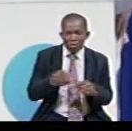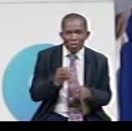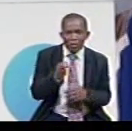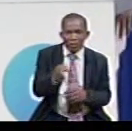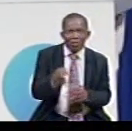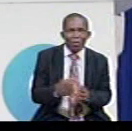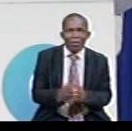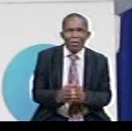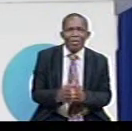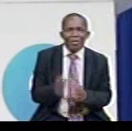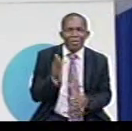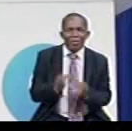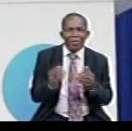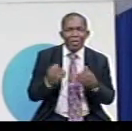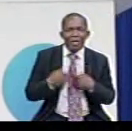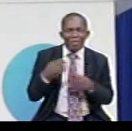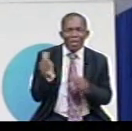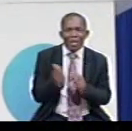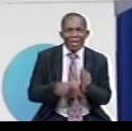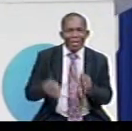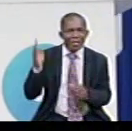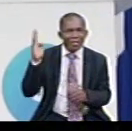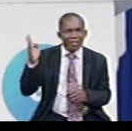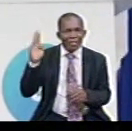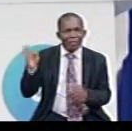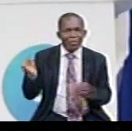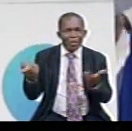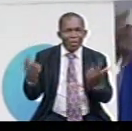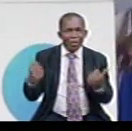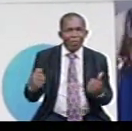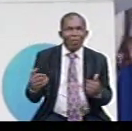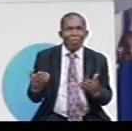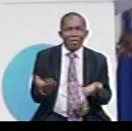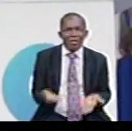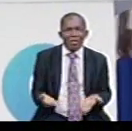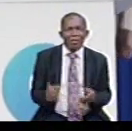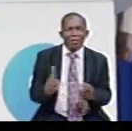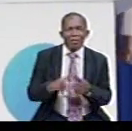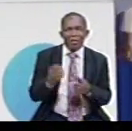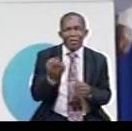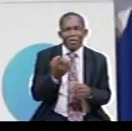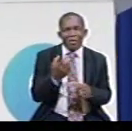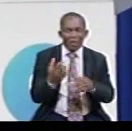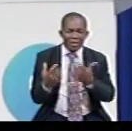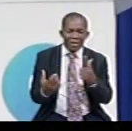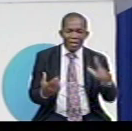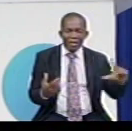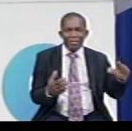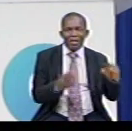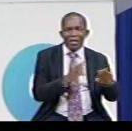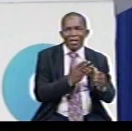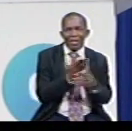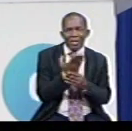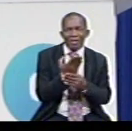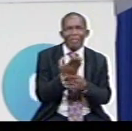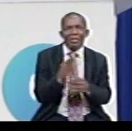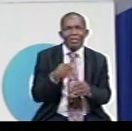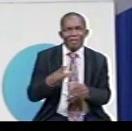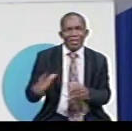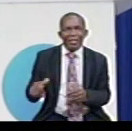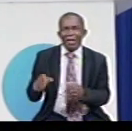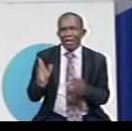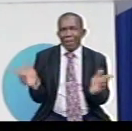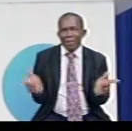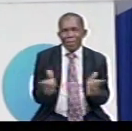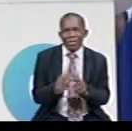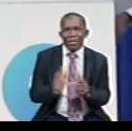leave where you are and come to the front on my left-hand side meet these overseers, you'll be interviewed, and you